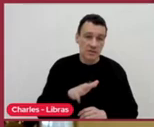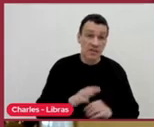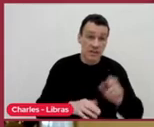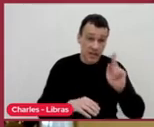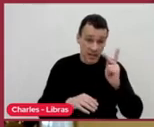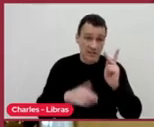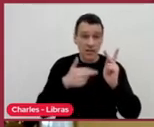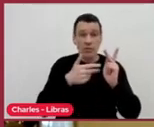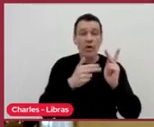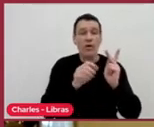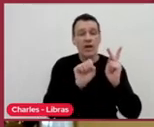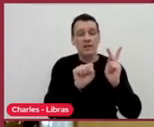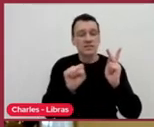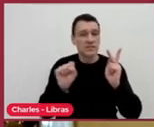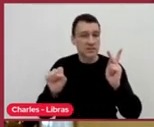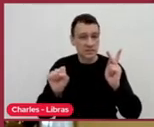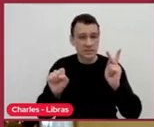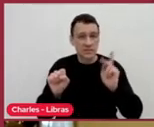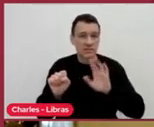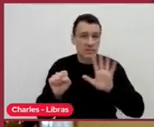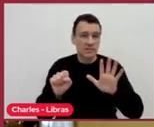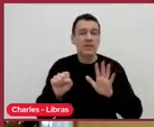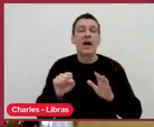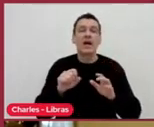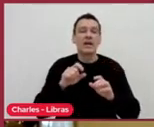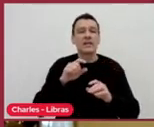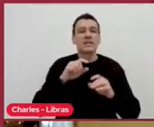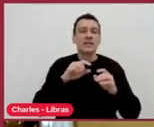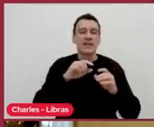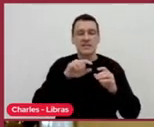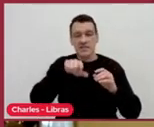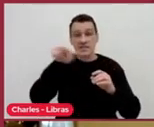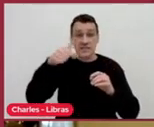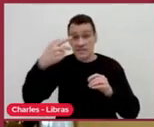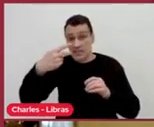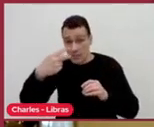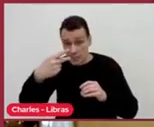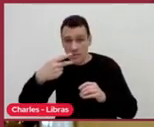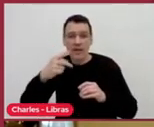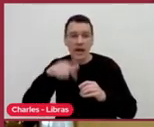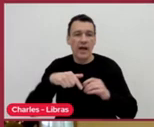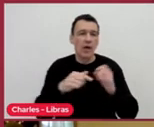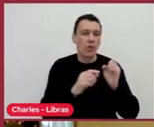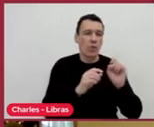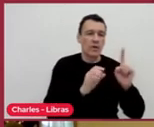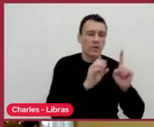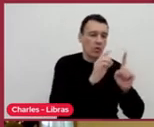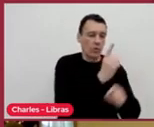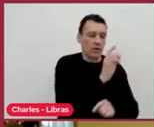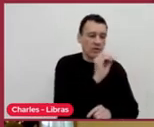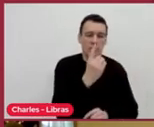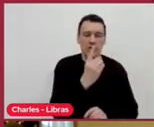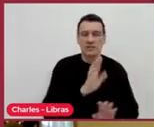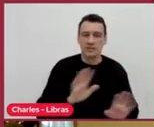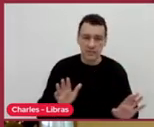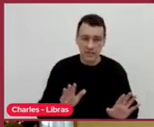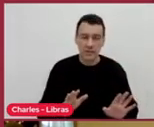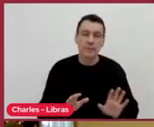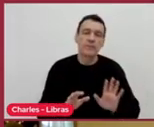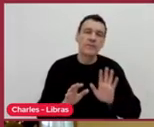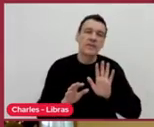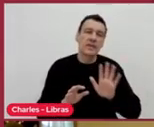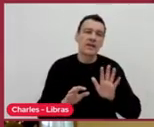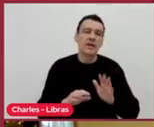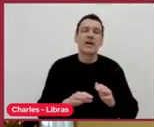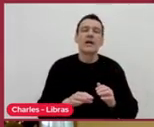8088, and the result for the second one is 101. So imagine how wonderful it is to work